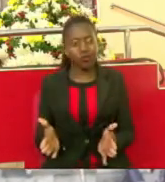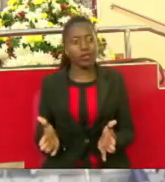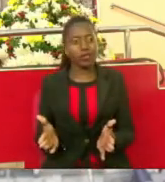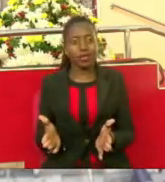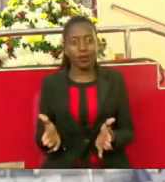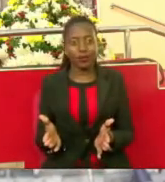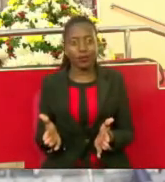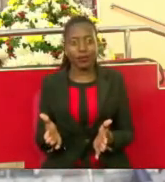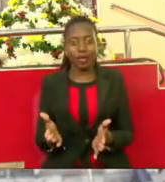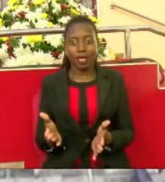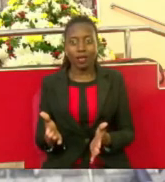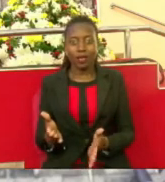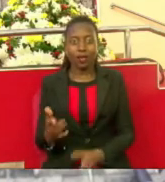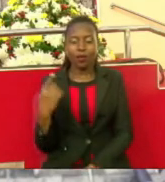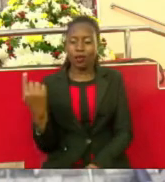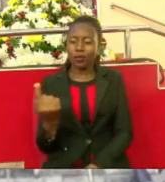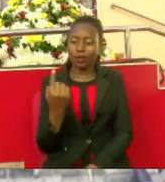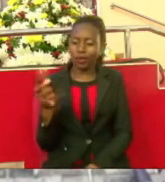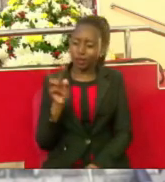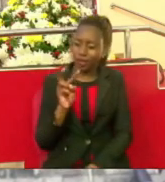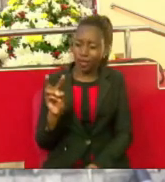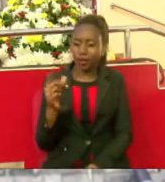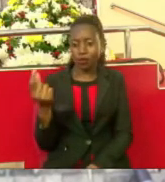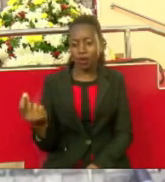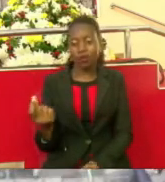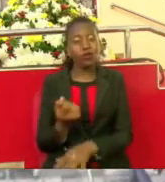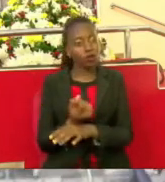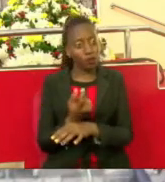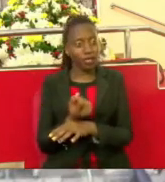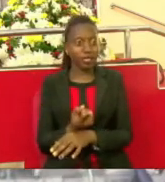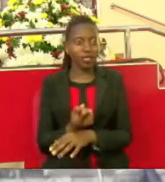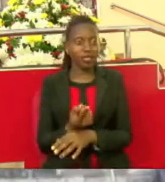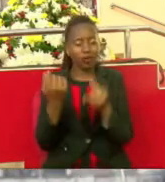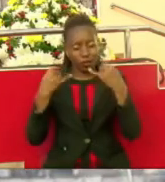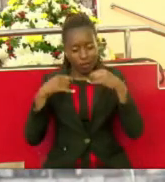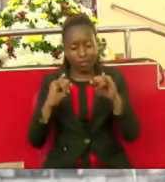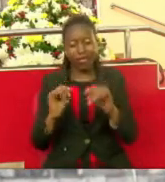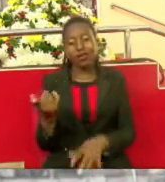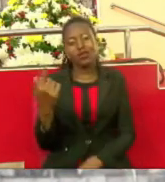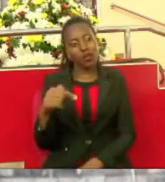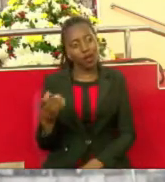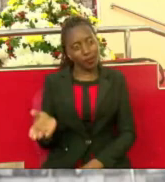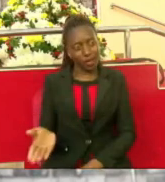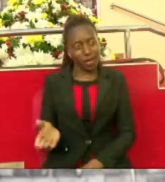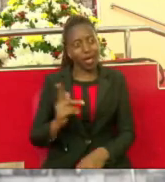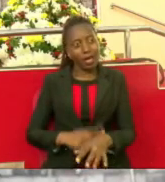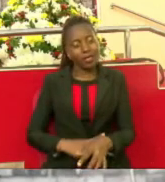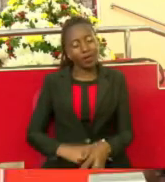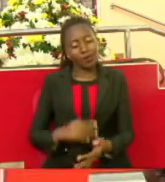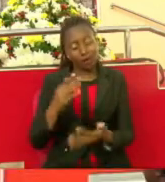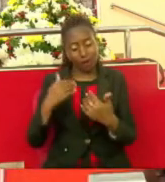And we have only seen them for a few minutes. You should just try to come here when they are doing the real worship.